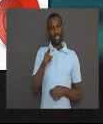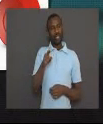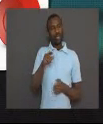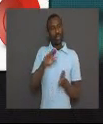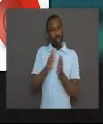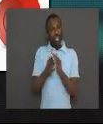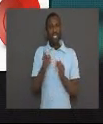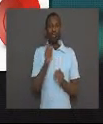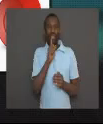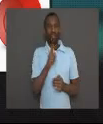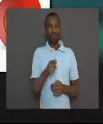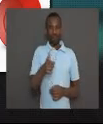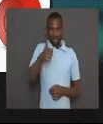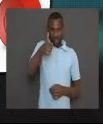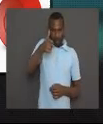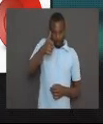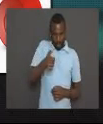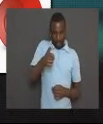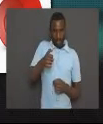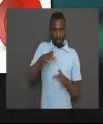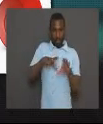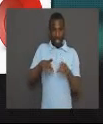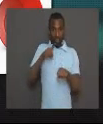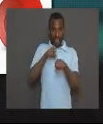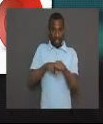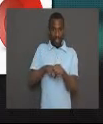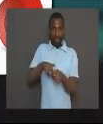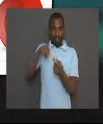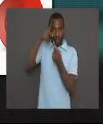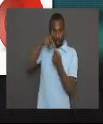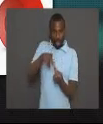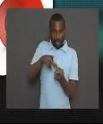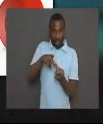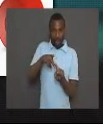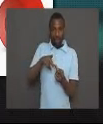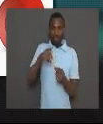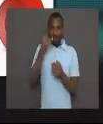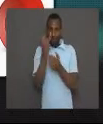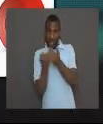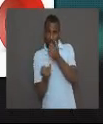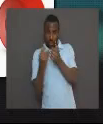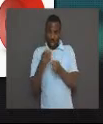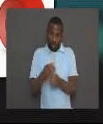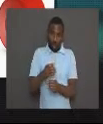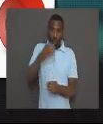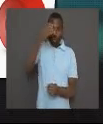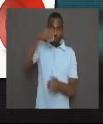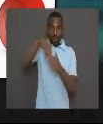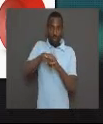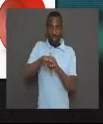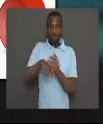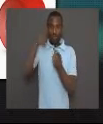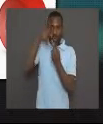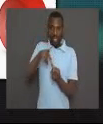bottle forces the liquid through a narrow tube. When the fluid leaves